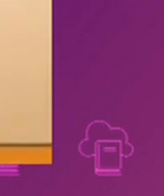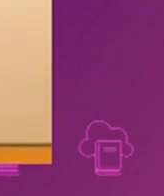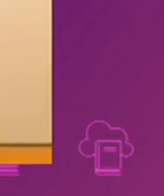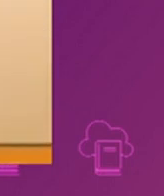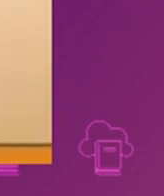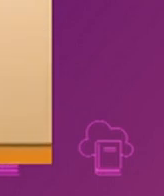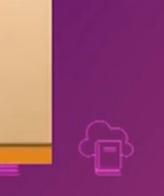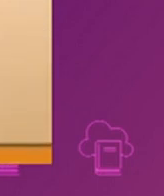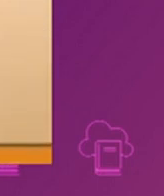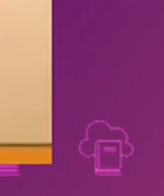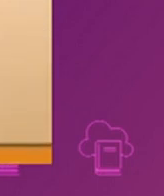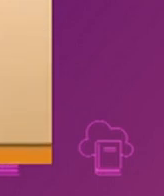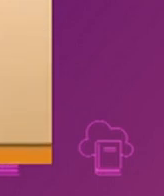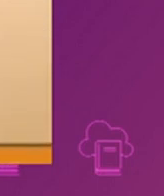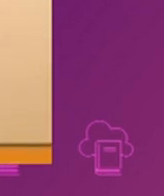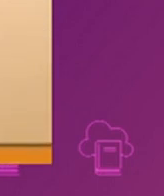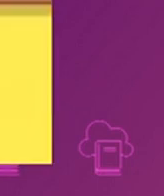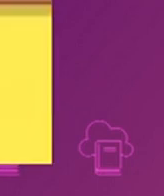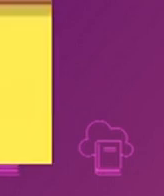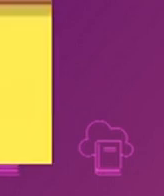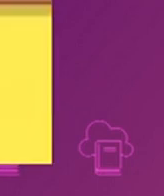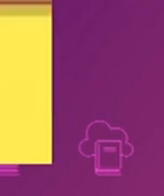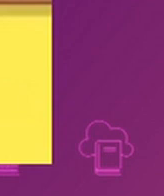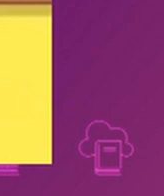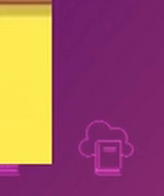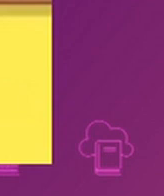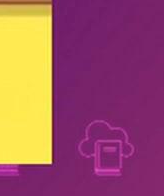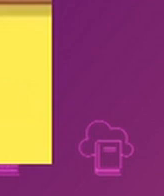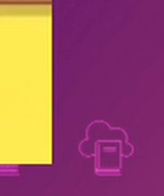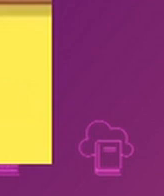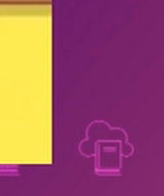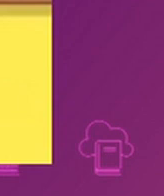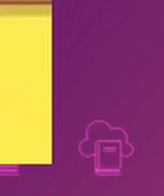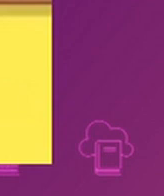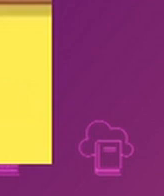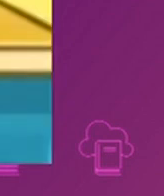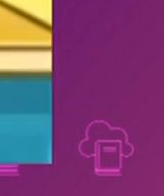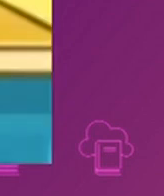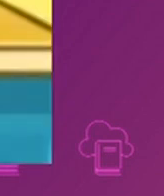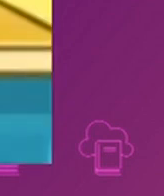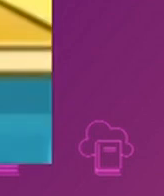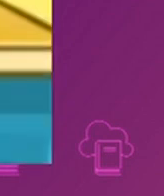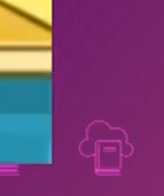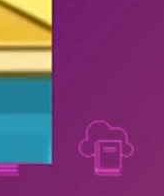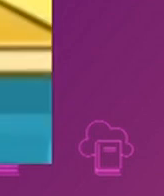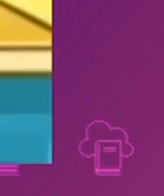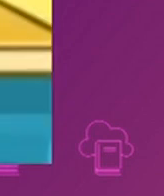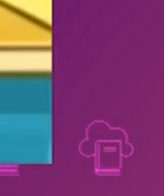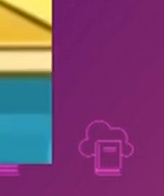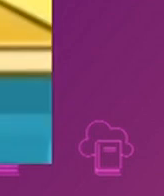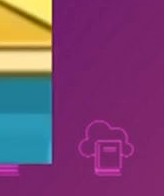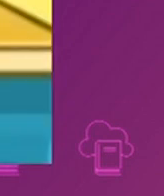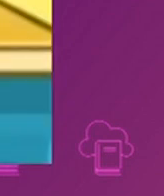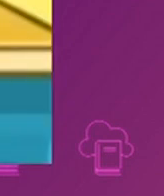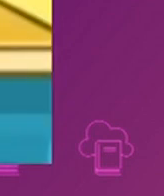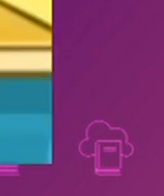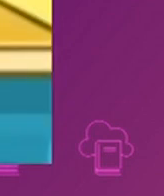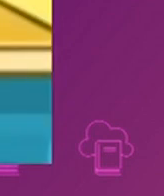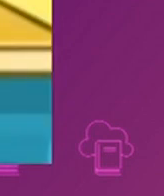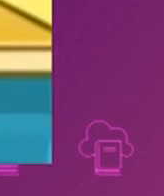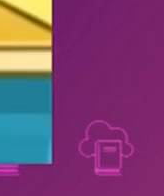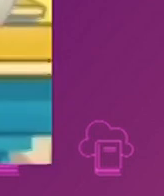It's green classroom day today. Who likes planting flowers? Me, miss. I like painting